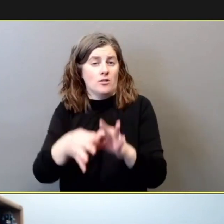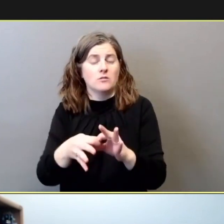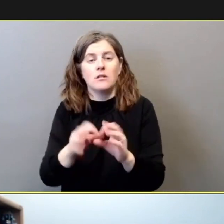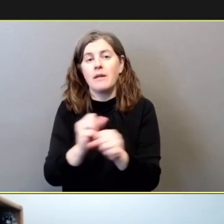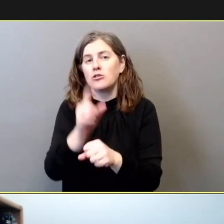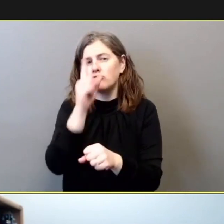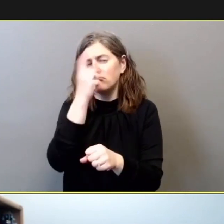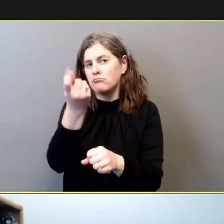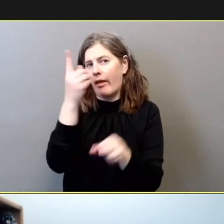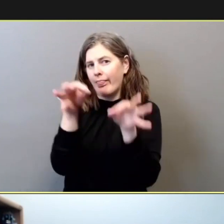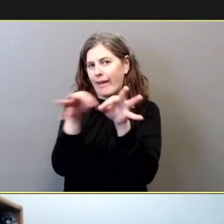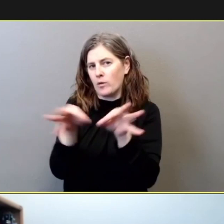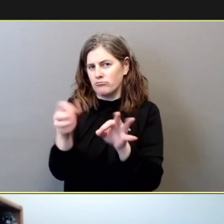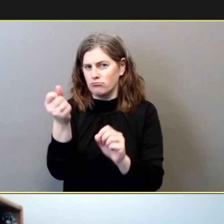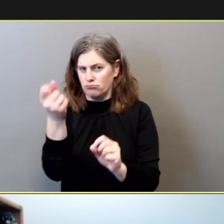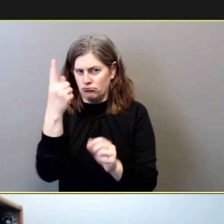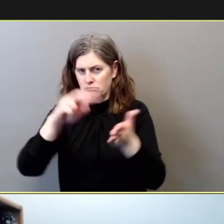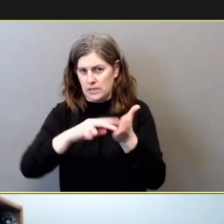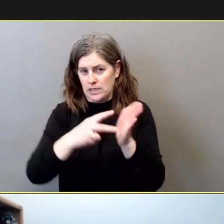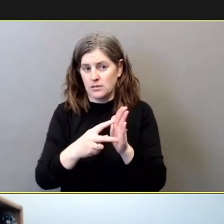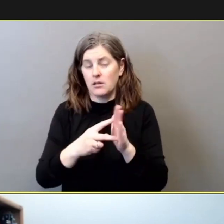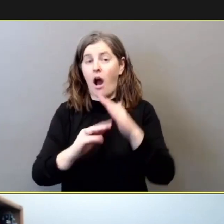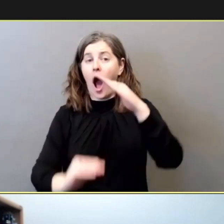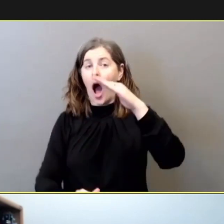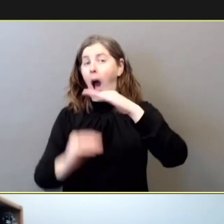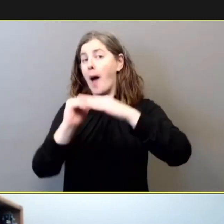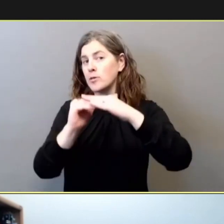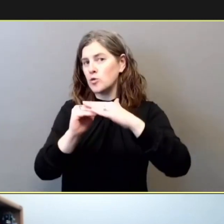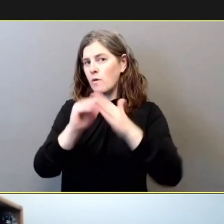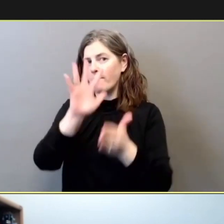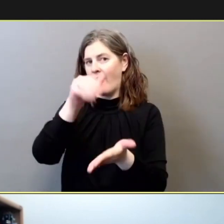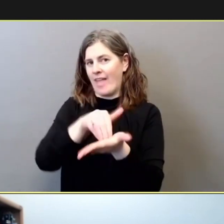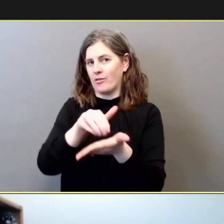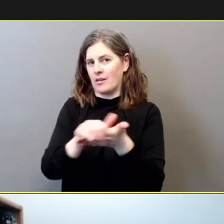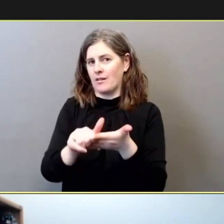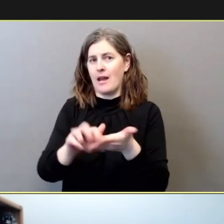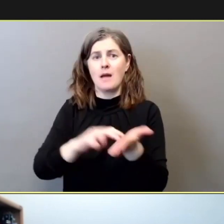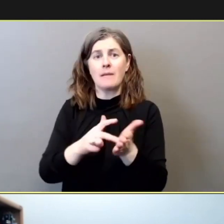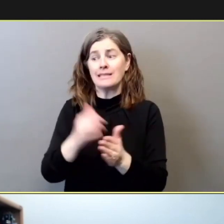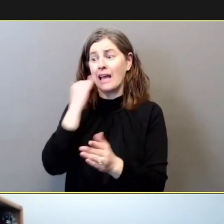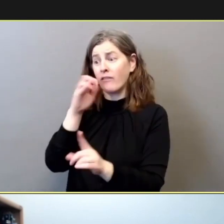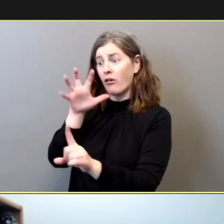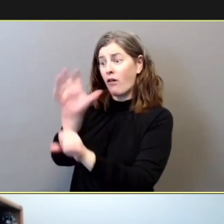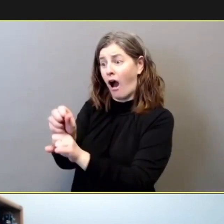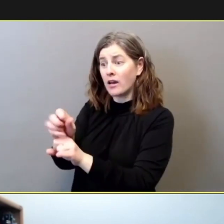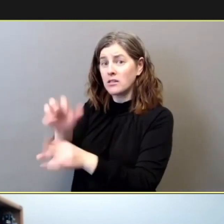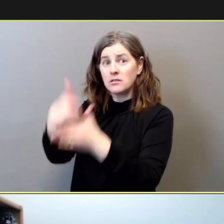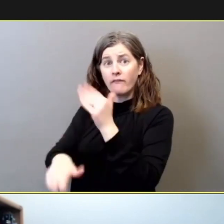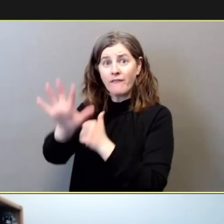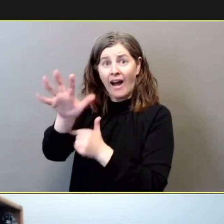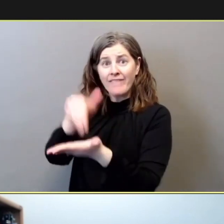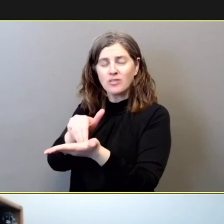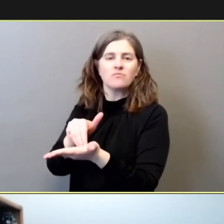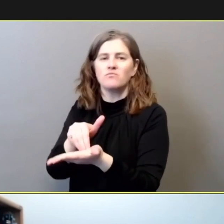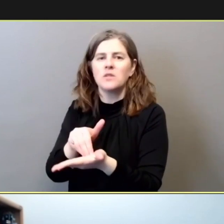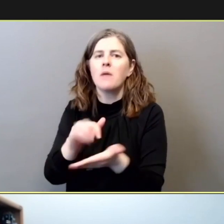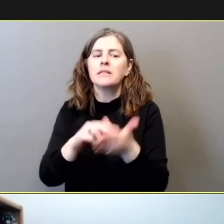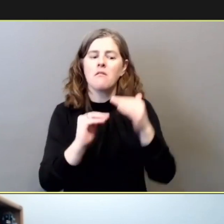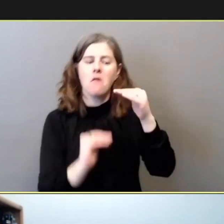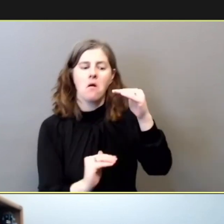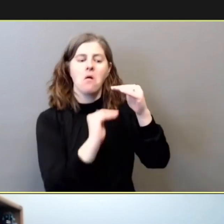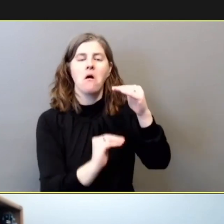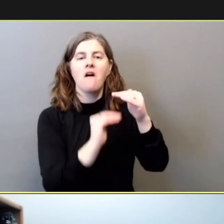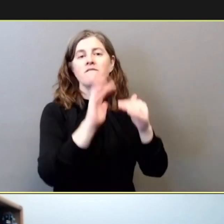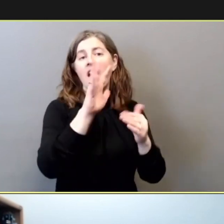the language. It's up to 5,000. It's not a flat 5,000. So it's a little nuanced there, but please keep in mind it's